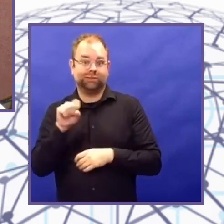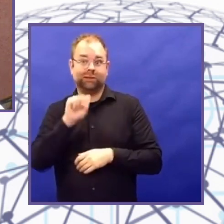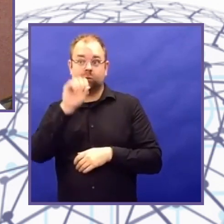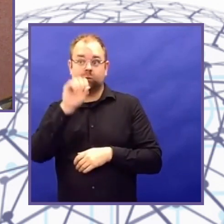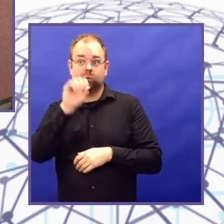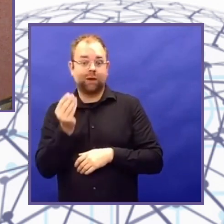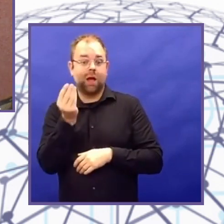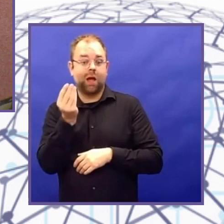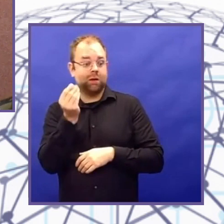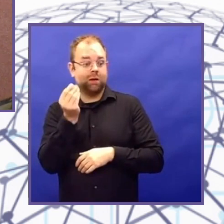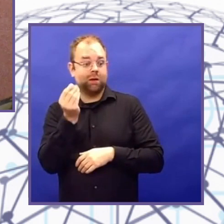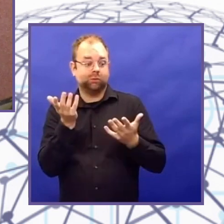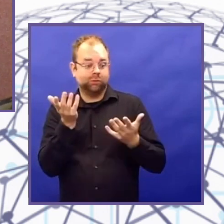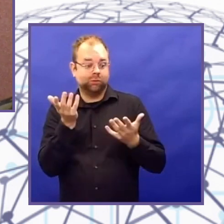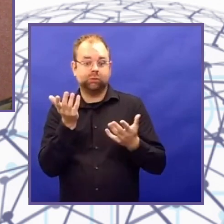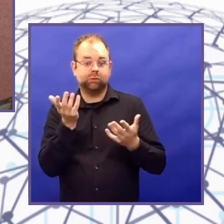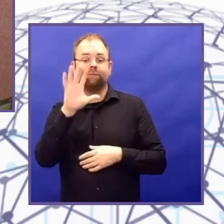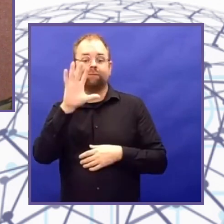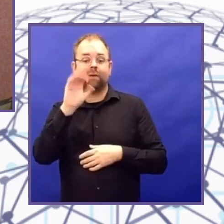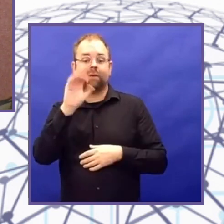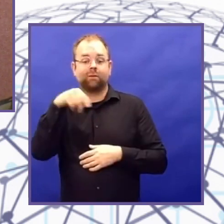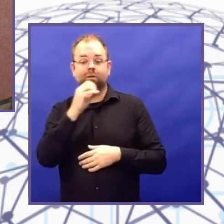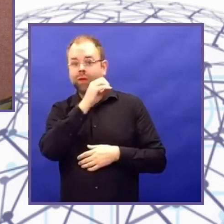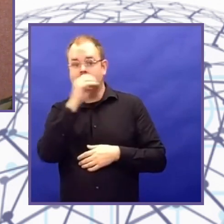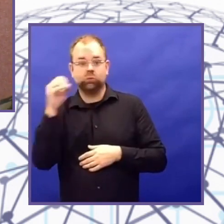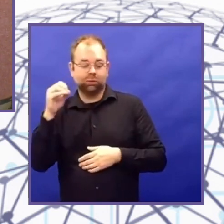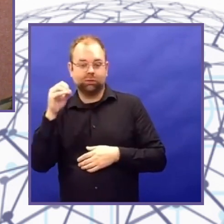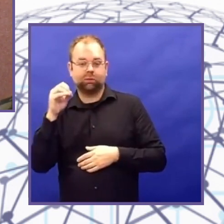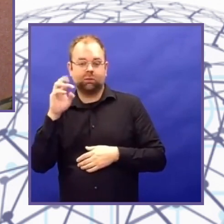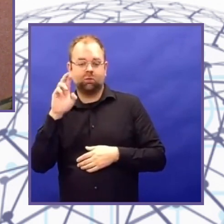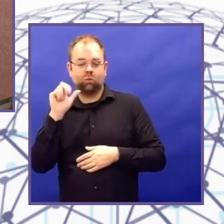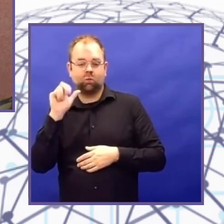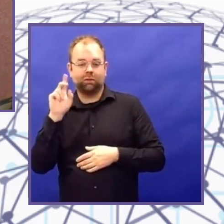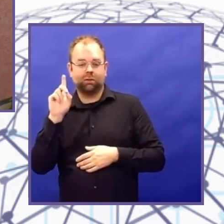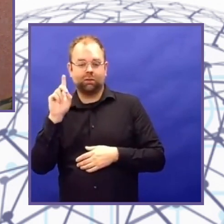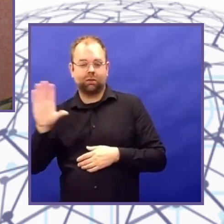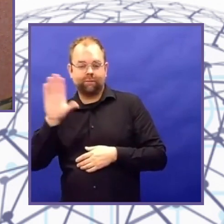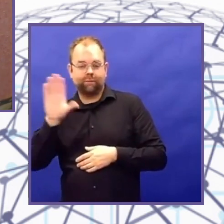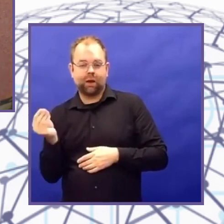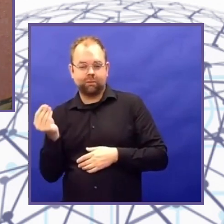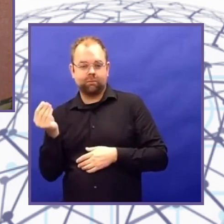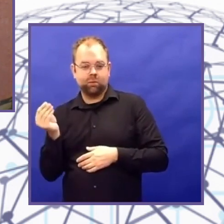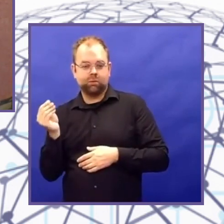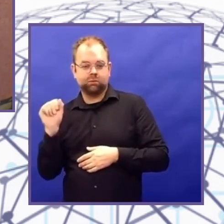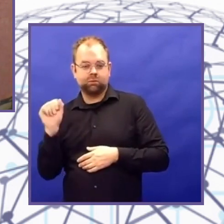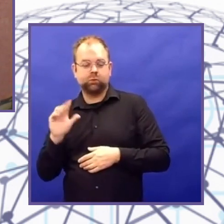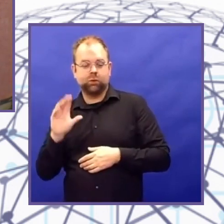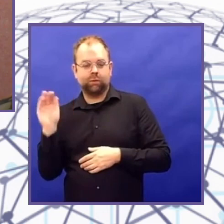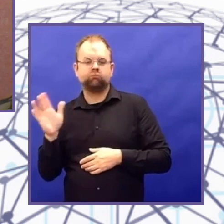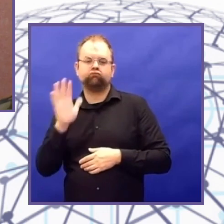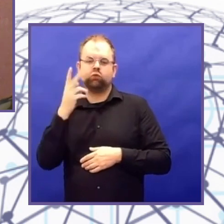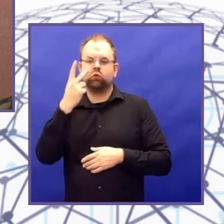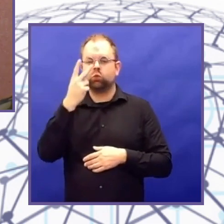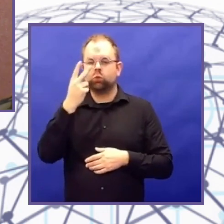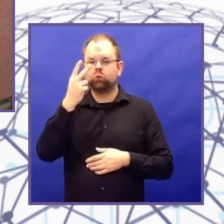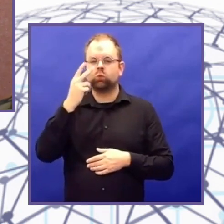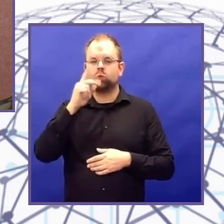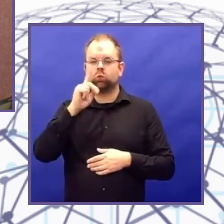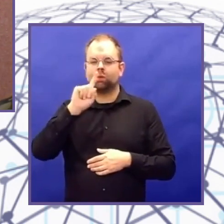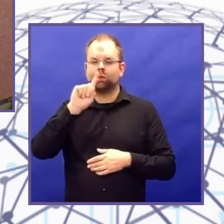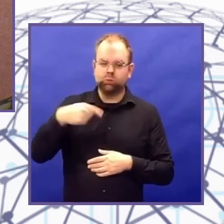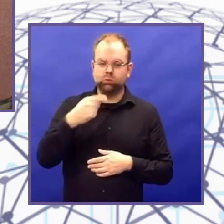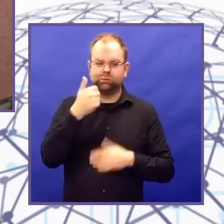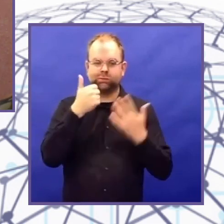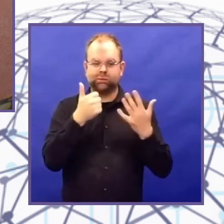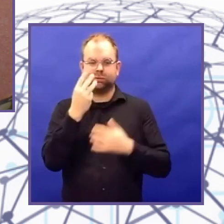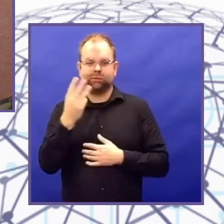they may contribute up to 10,000 Rand, and you cannot get hearing aids through the public healthcare system if you're on